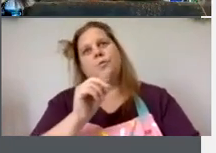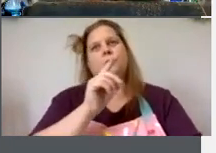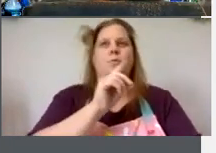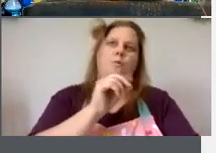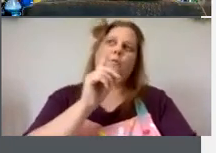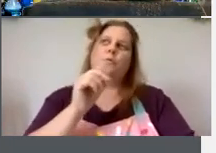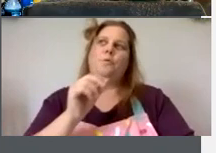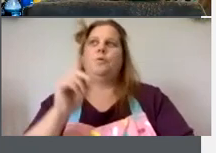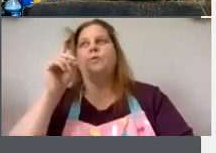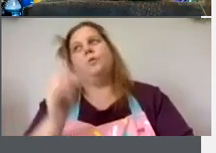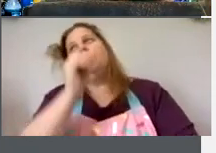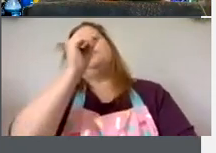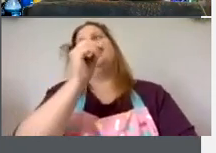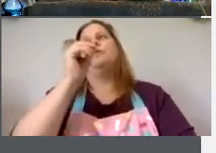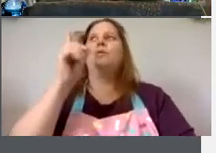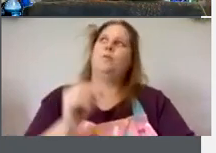do, do,